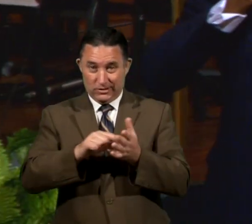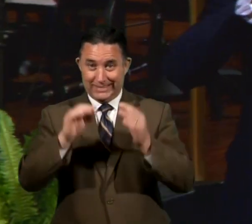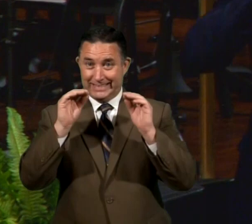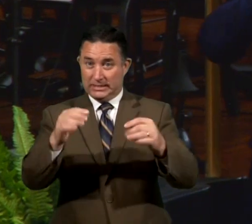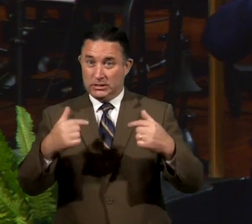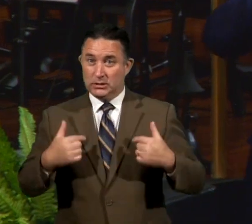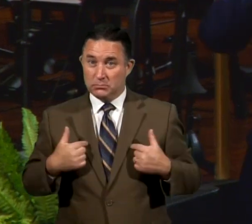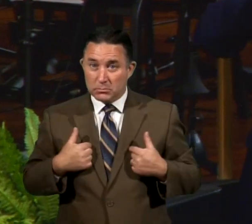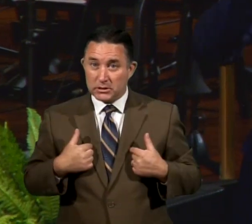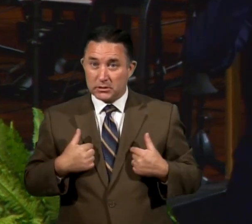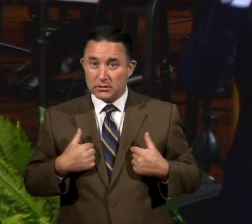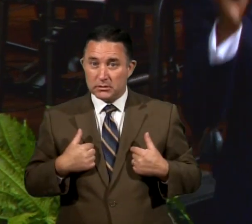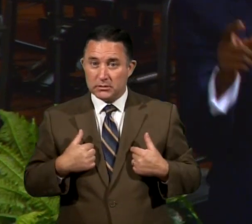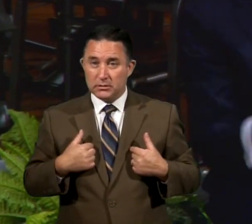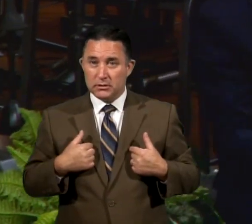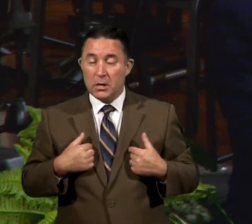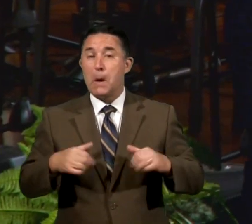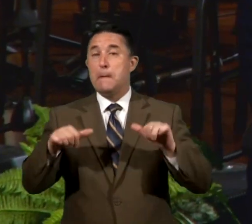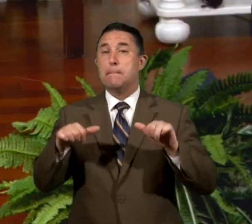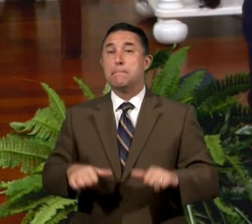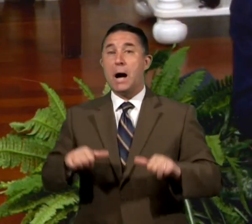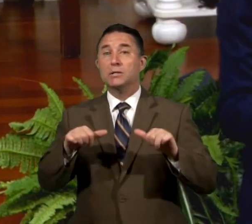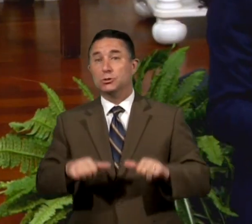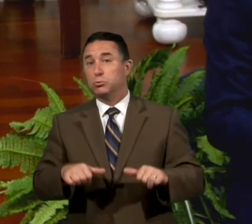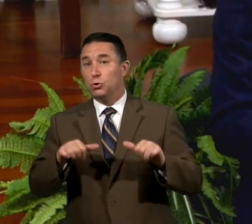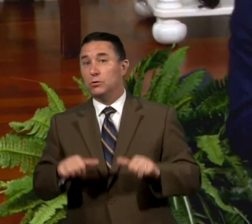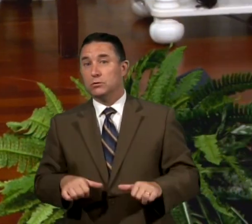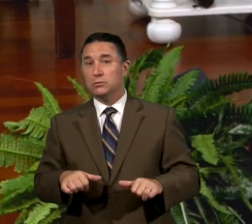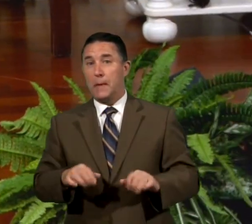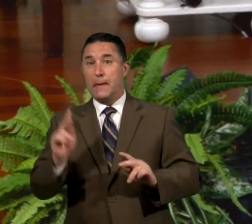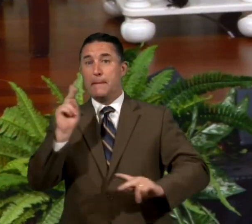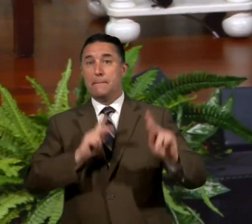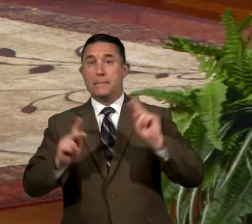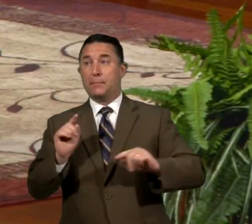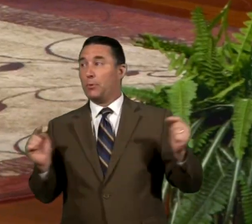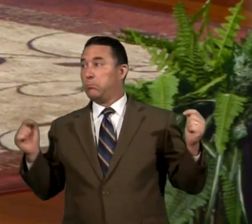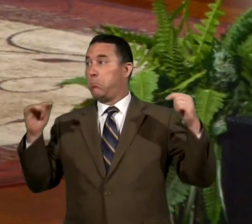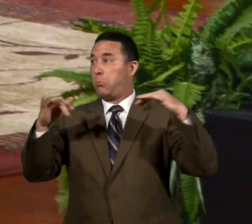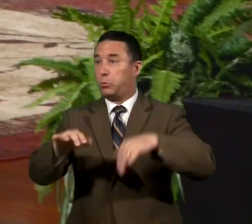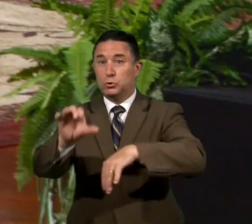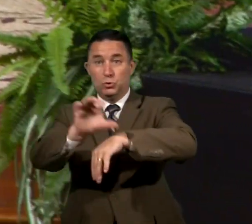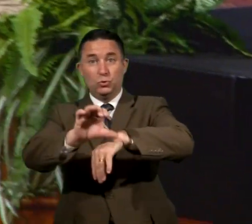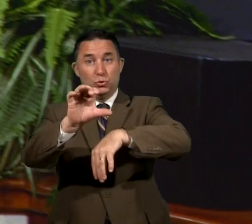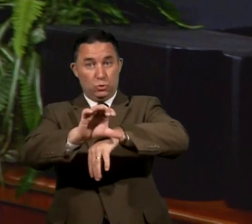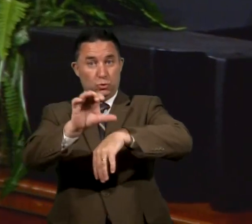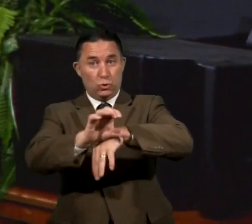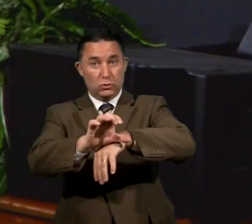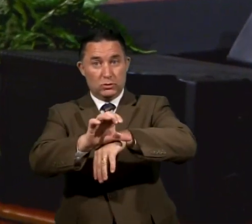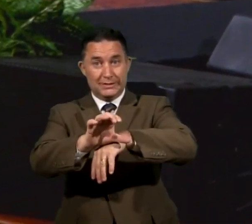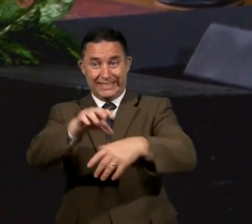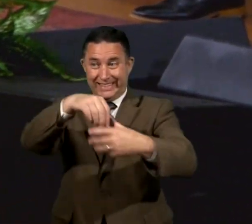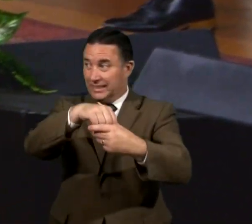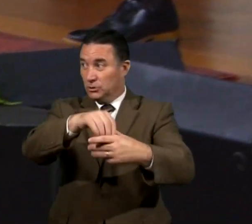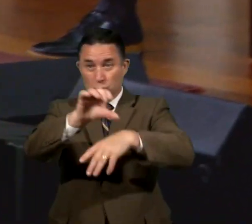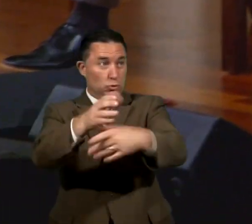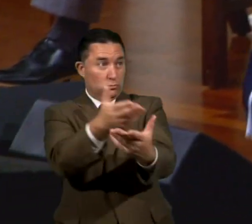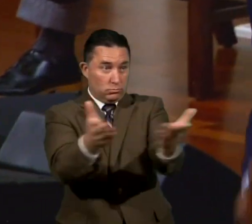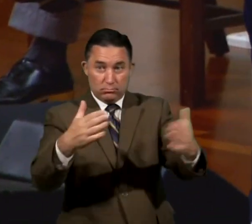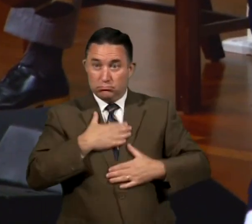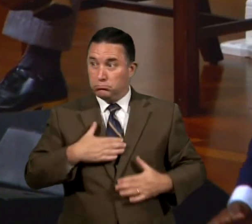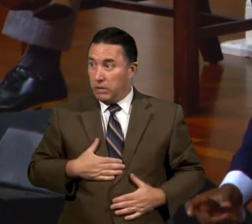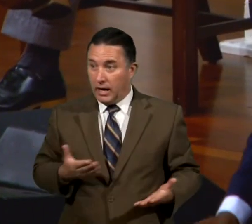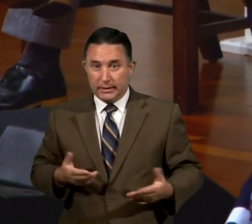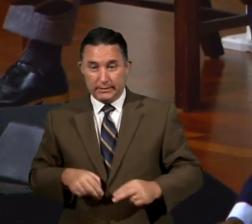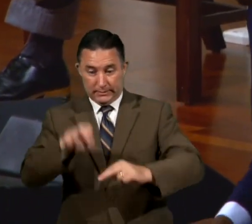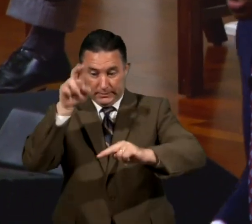me is that it's possible for people to come to church, be in the body,